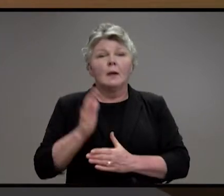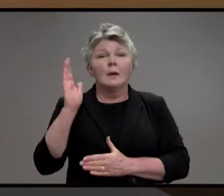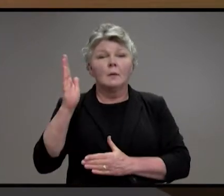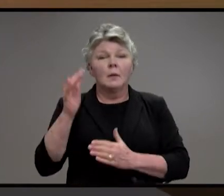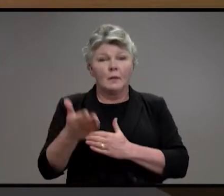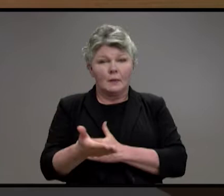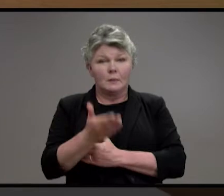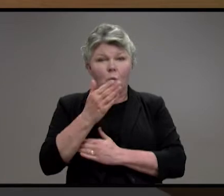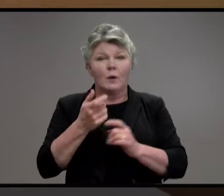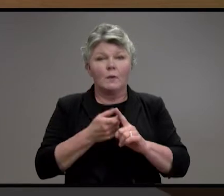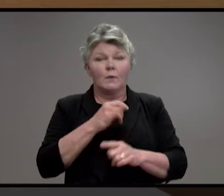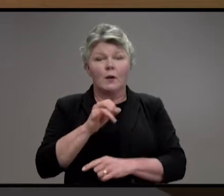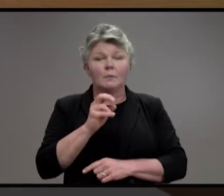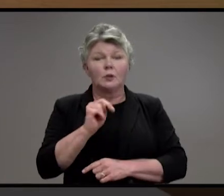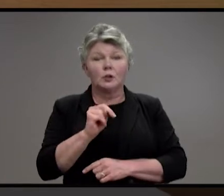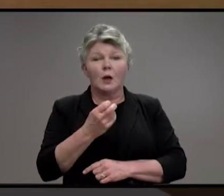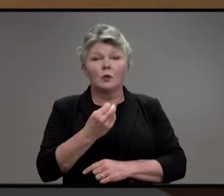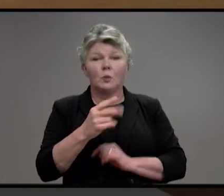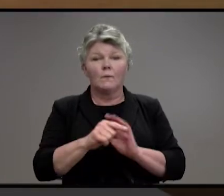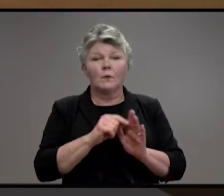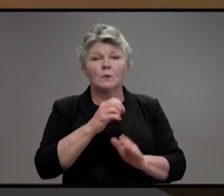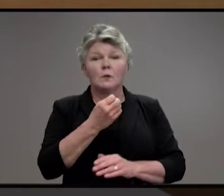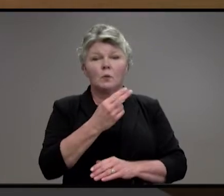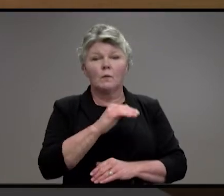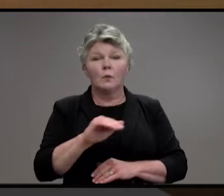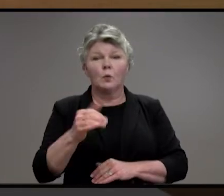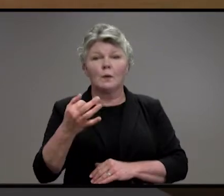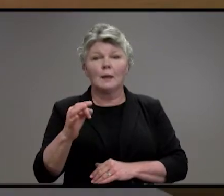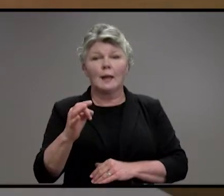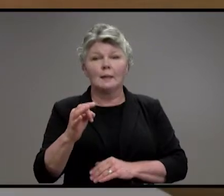this morning is from John 12, verses 12 through 19.